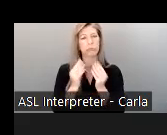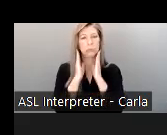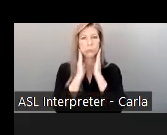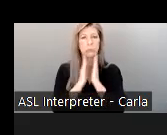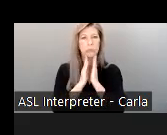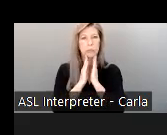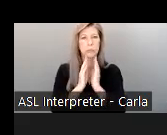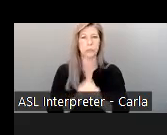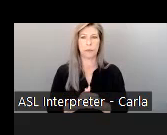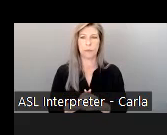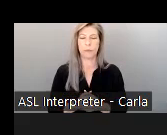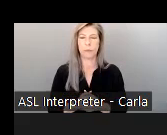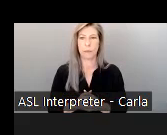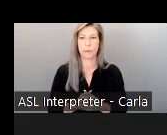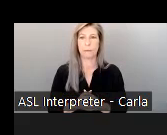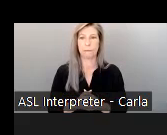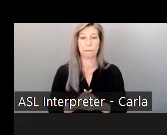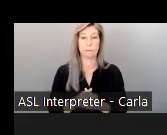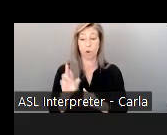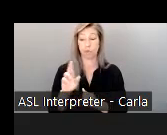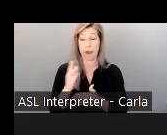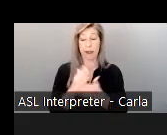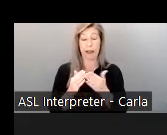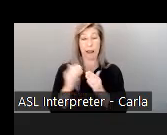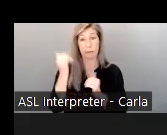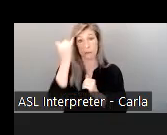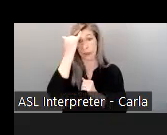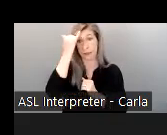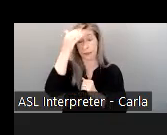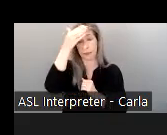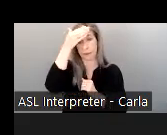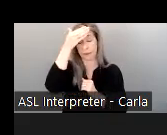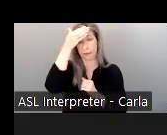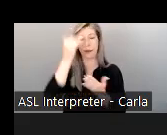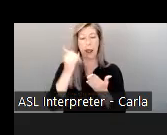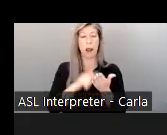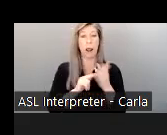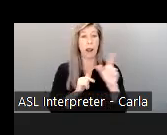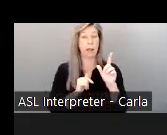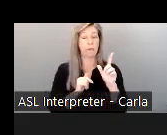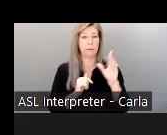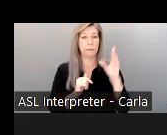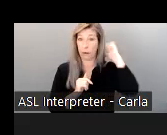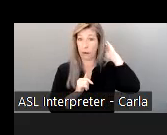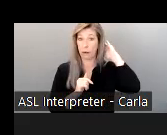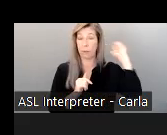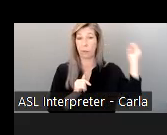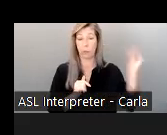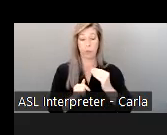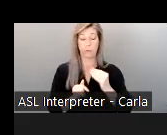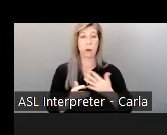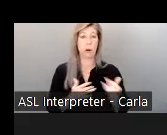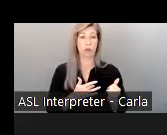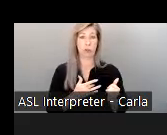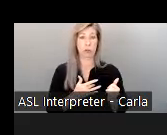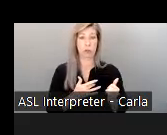And your right hand stays on your forehead. Your left hand goes on your heart.